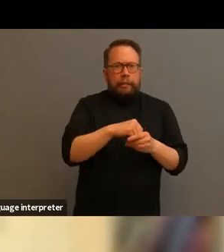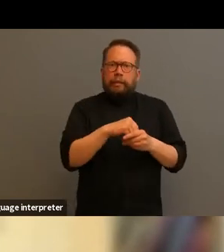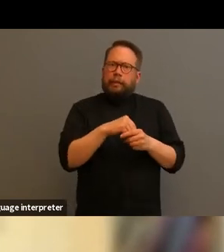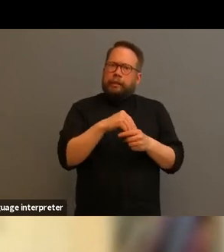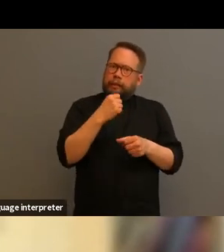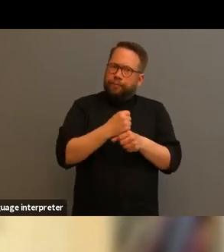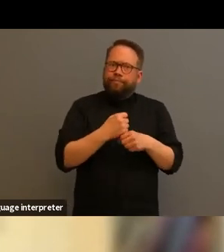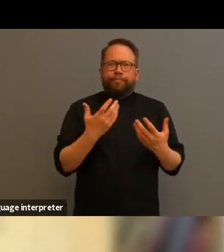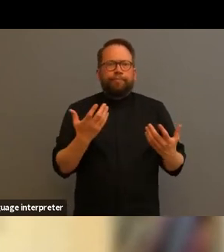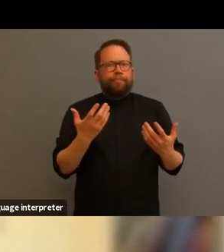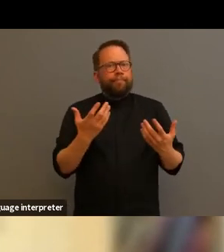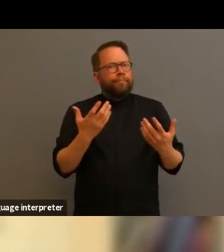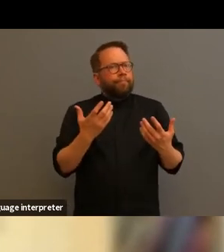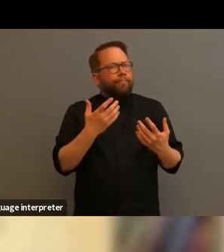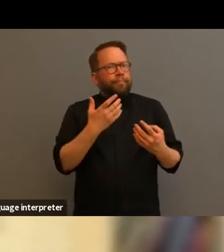and economic